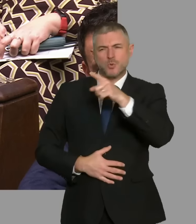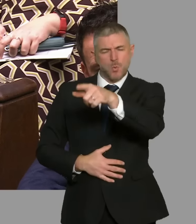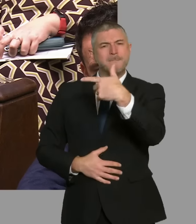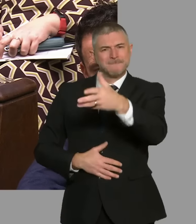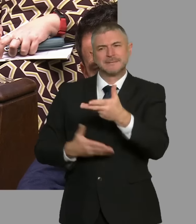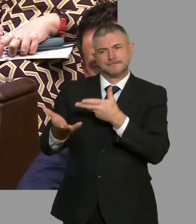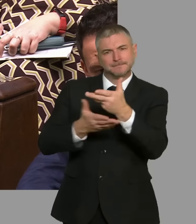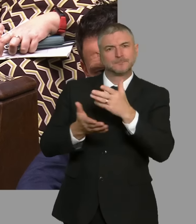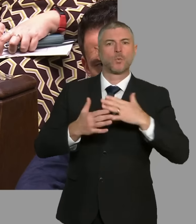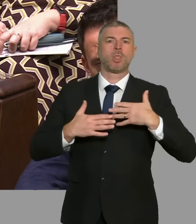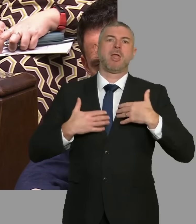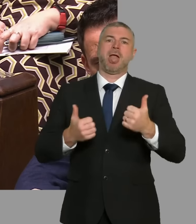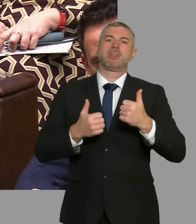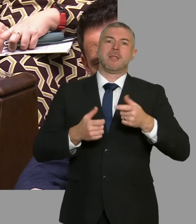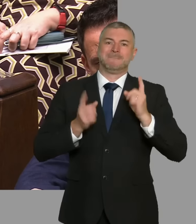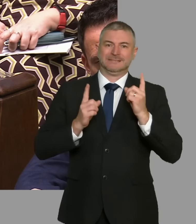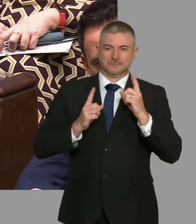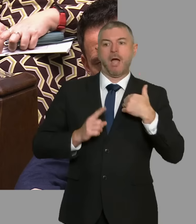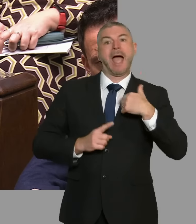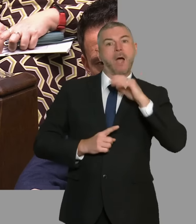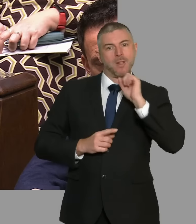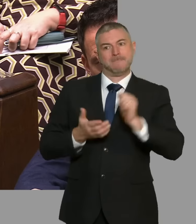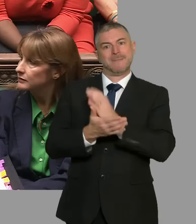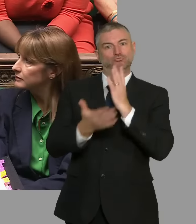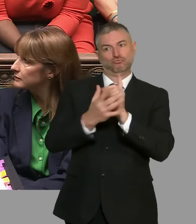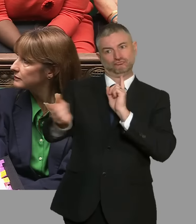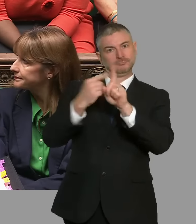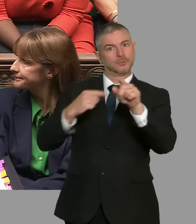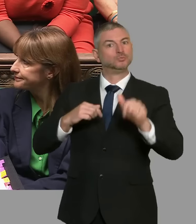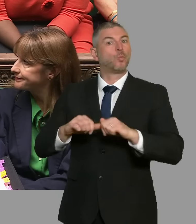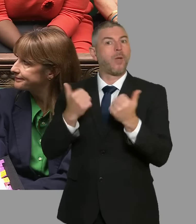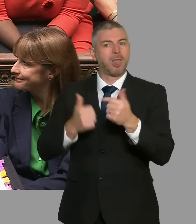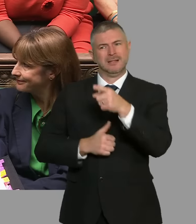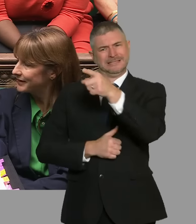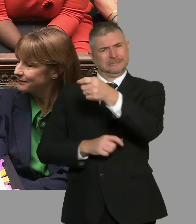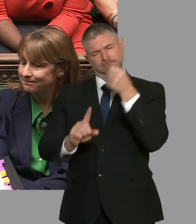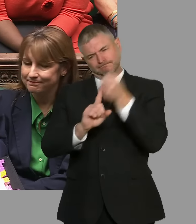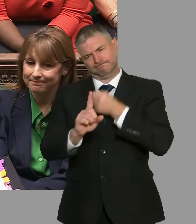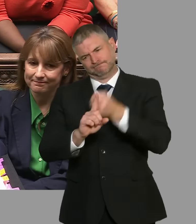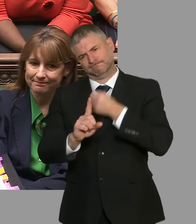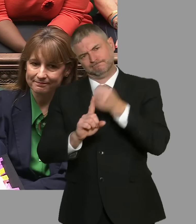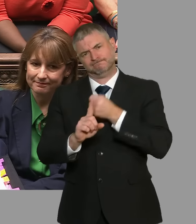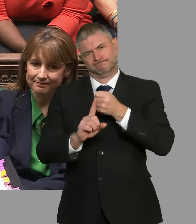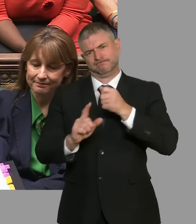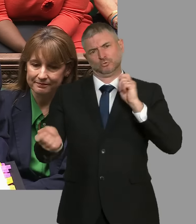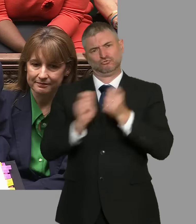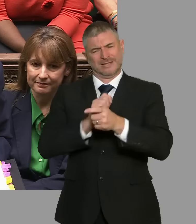is a powerful advocate for change, and I share his determination that everyone with an eating